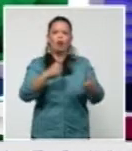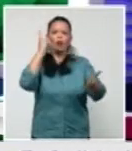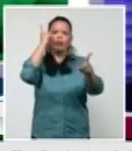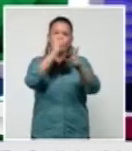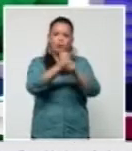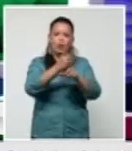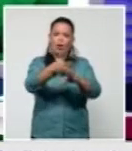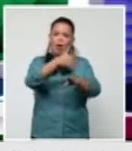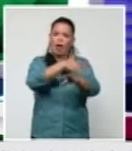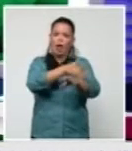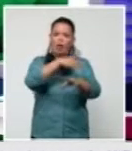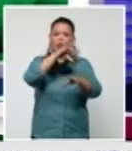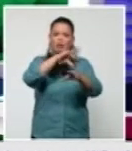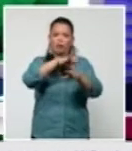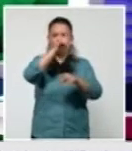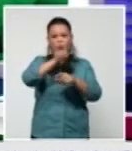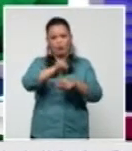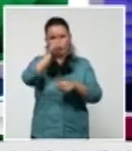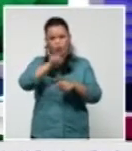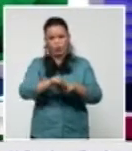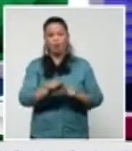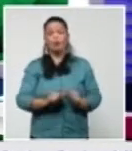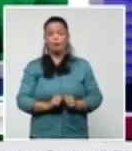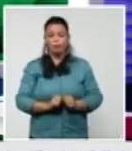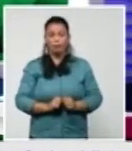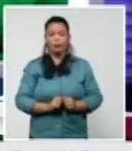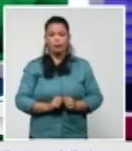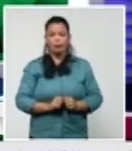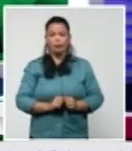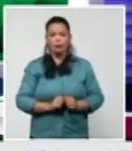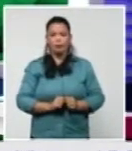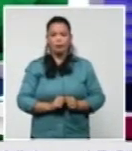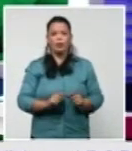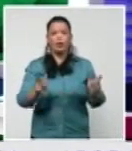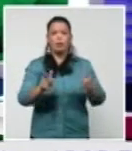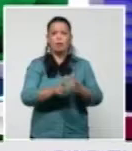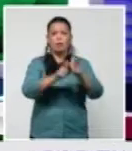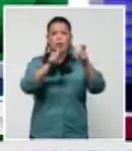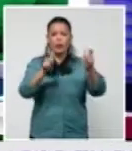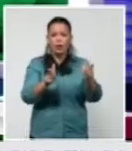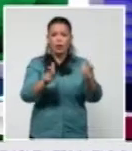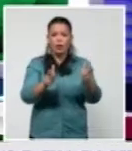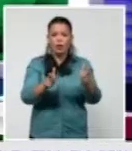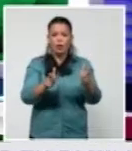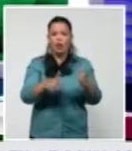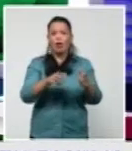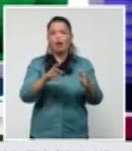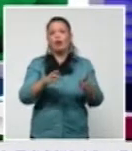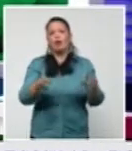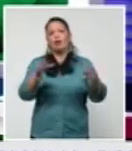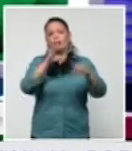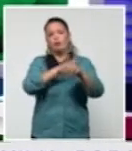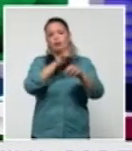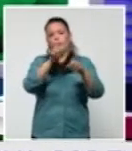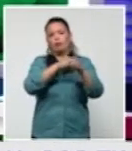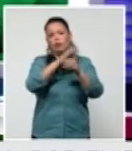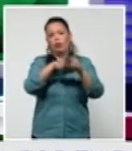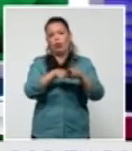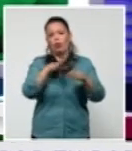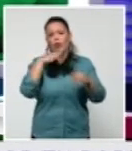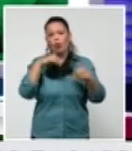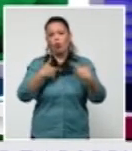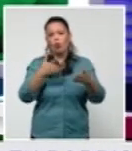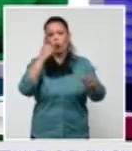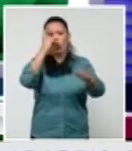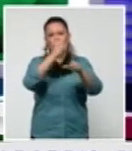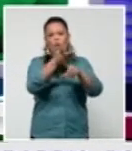the virus and been discharged from hospital. Meanwhile, 17 people to have tested positive for COVID-19